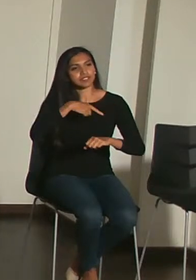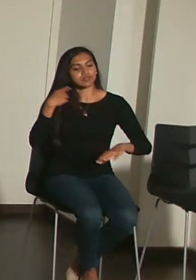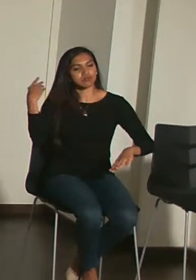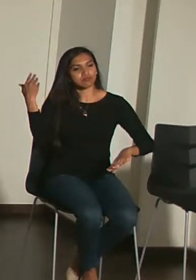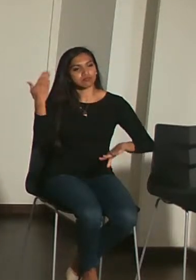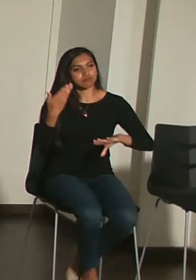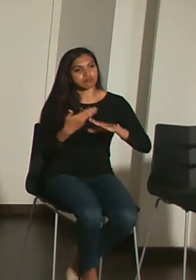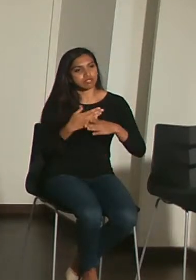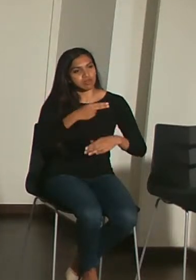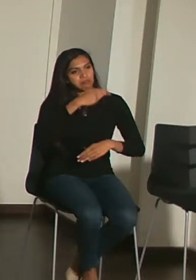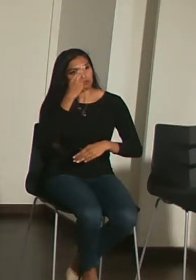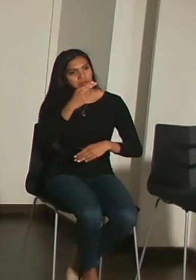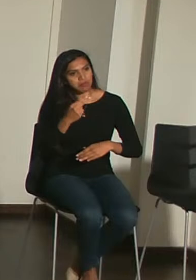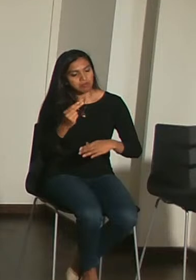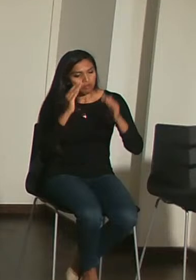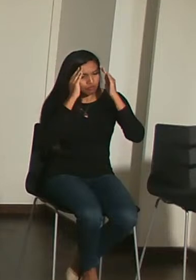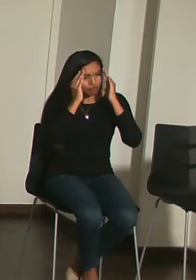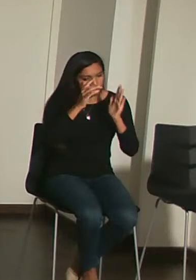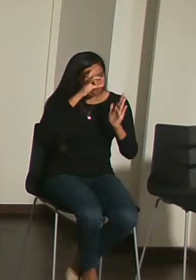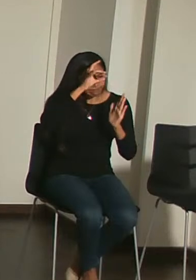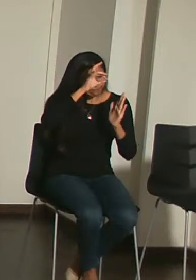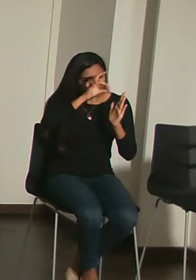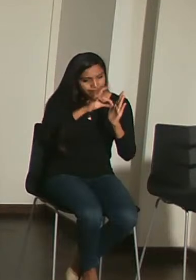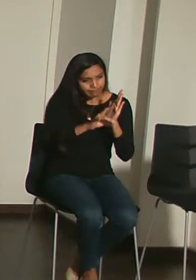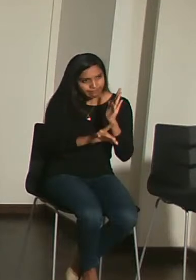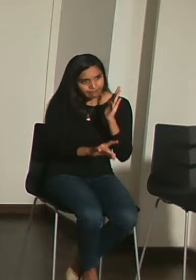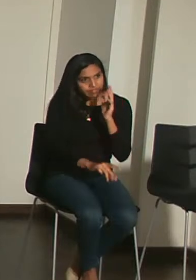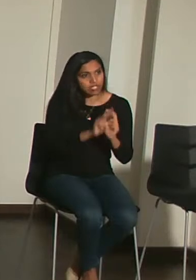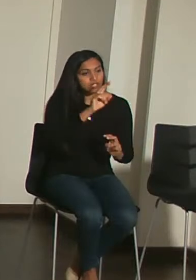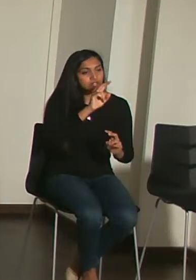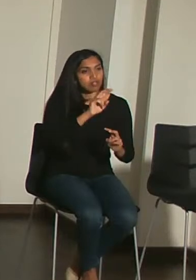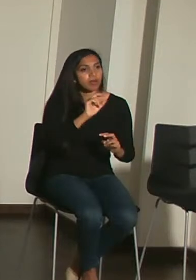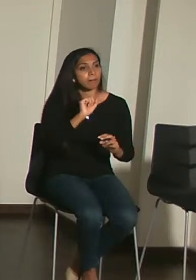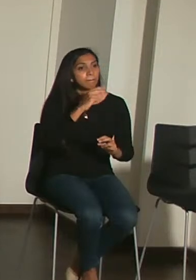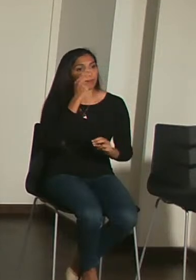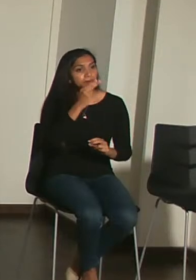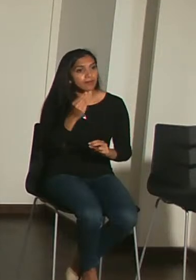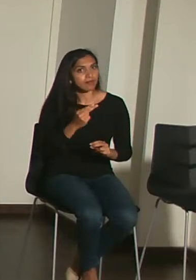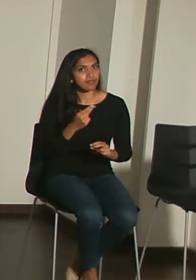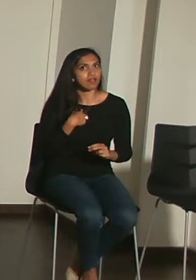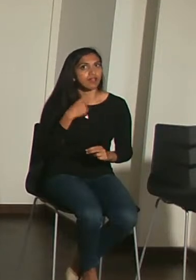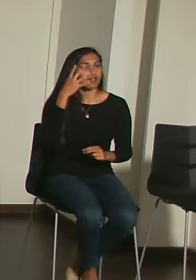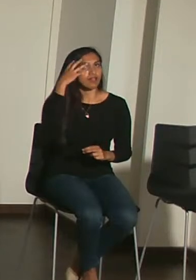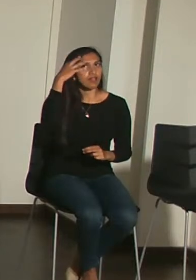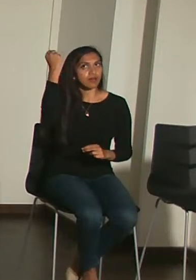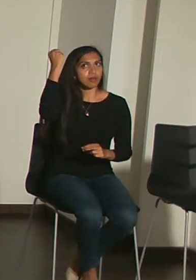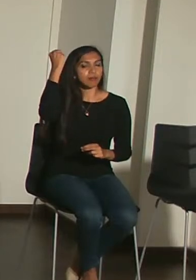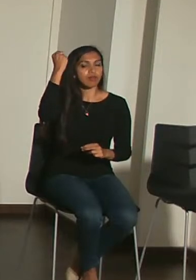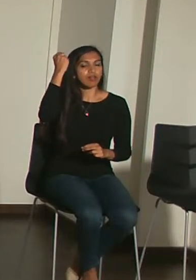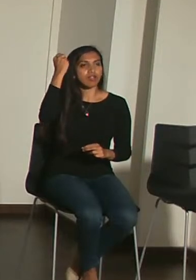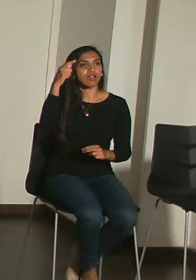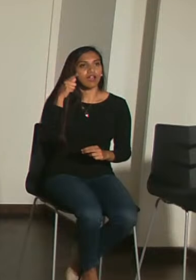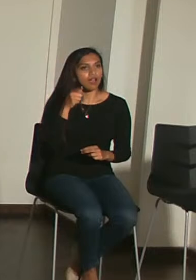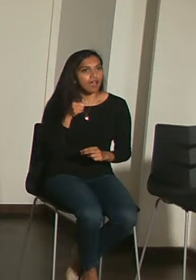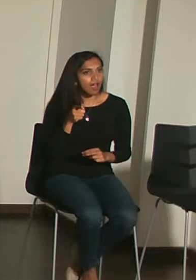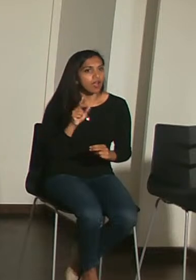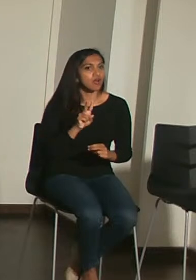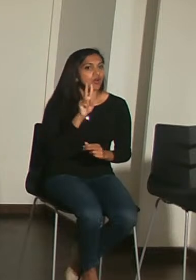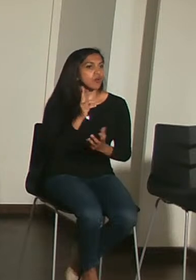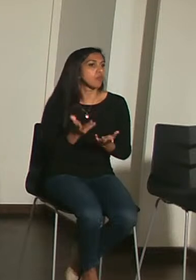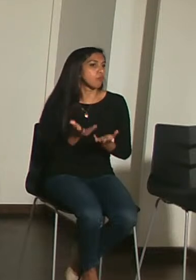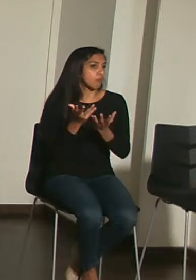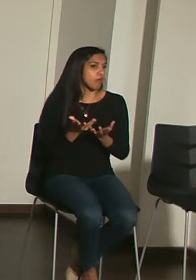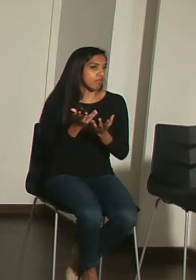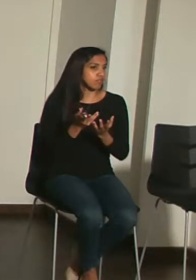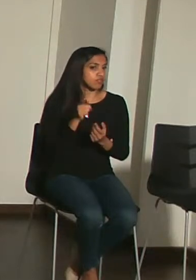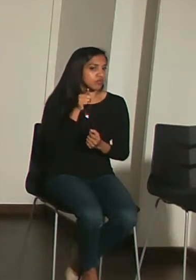labor by the artist that has gone into creating the work, and go home remembering that. And that, I think, is another